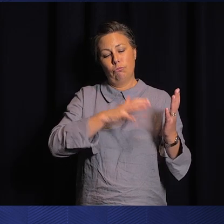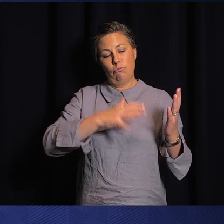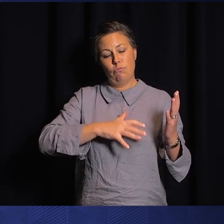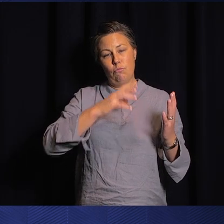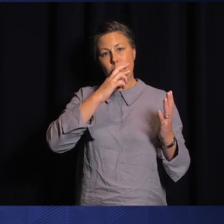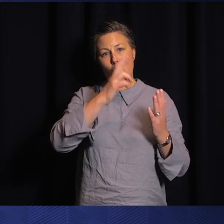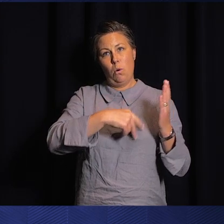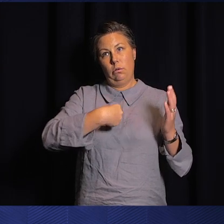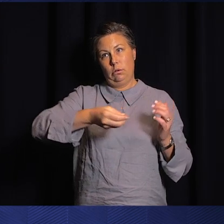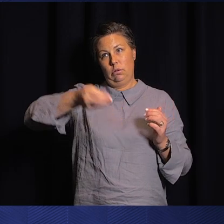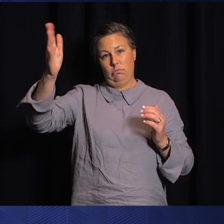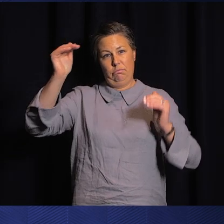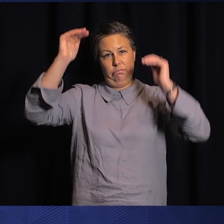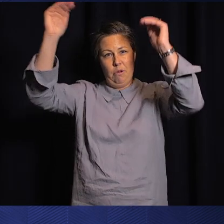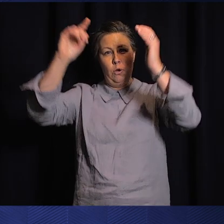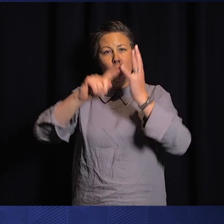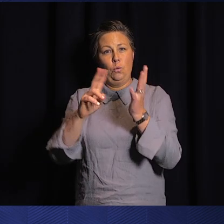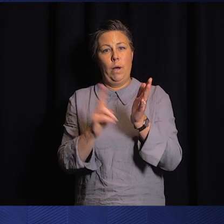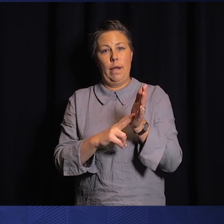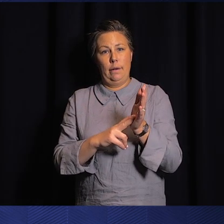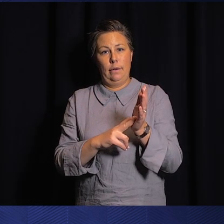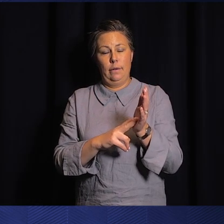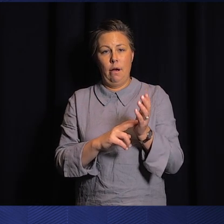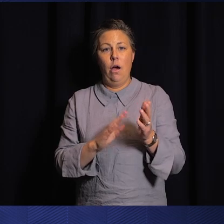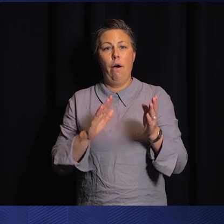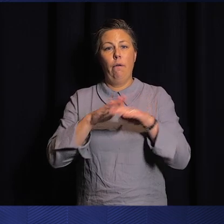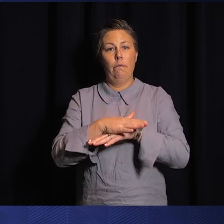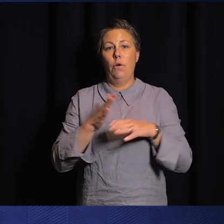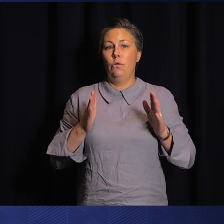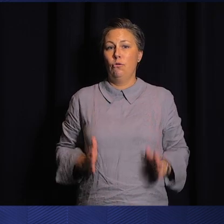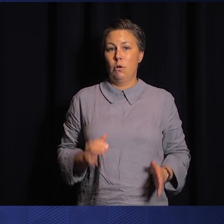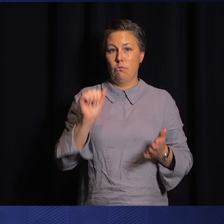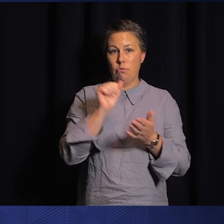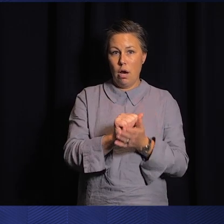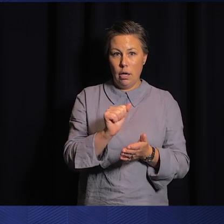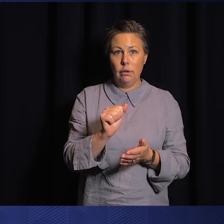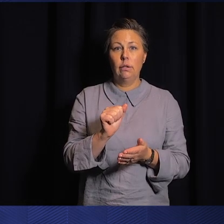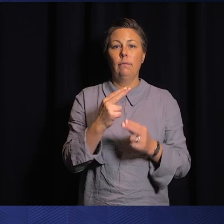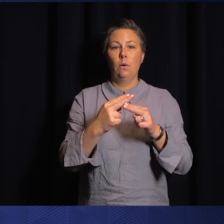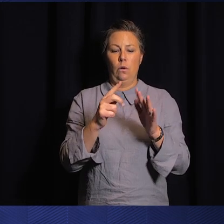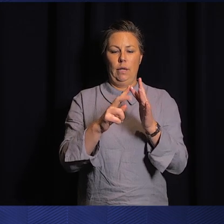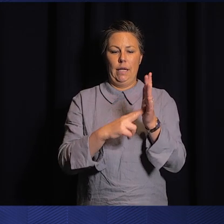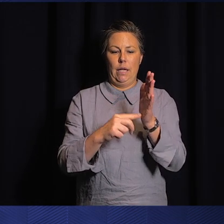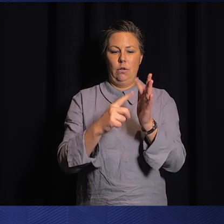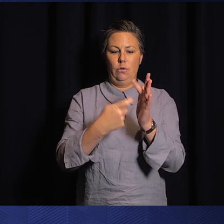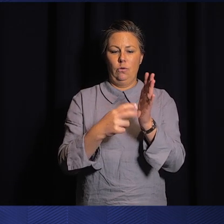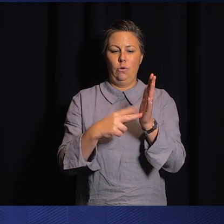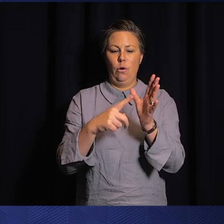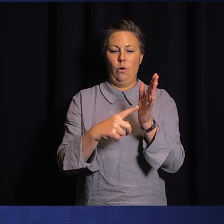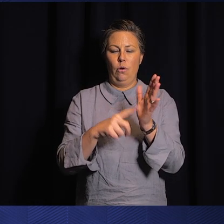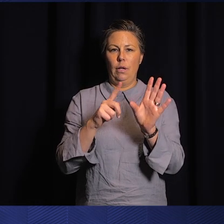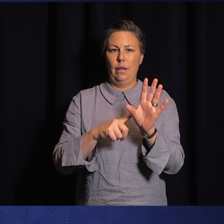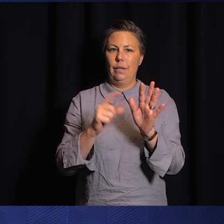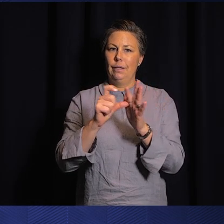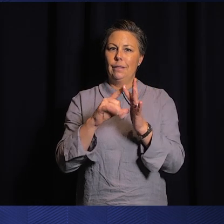that really looked at specifically on the effects on the human rights of internally displaced persons because